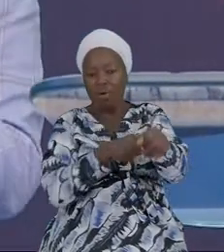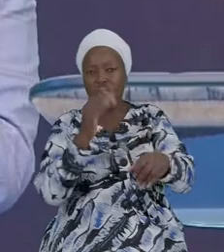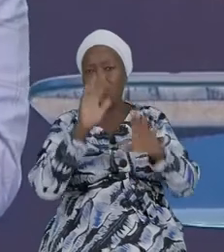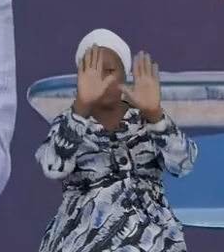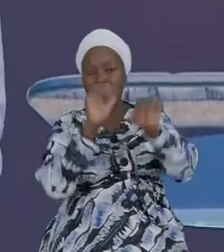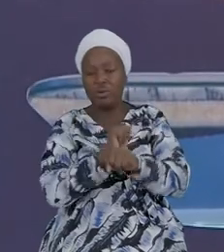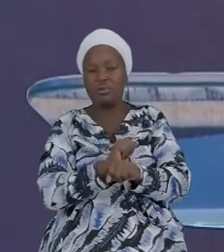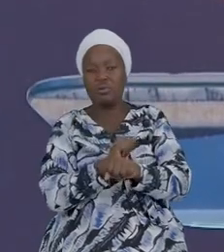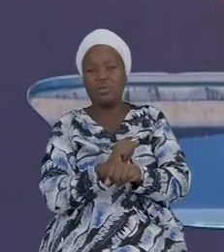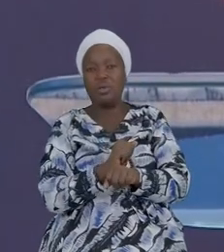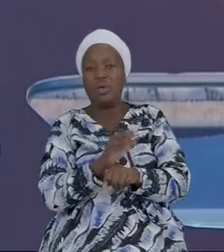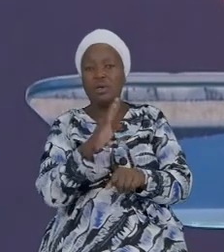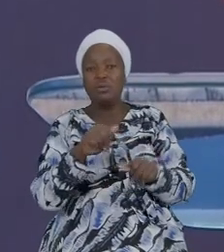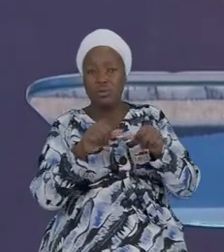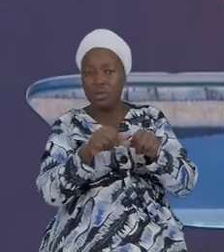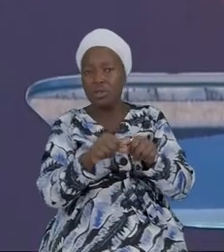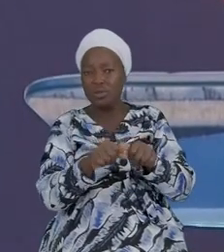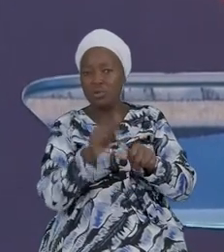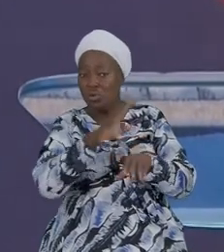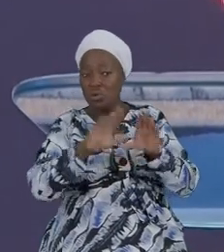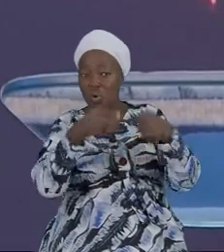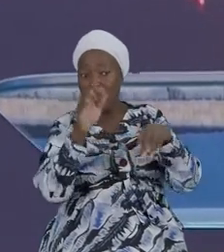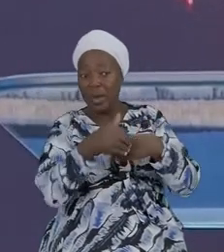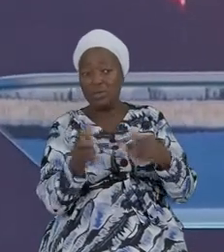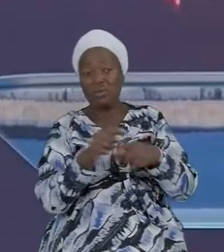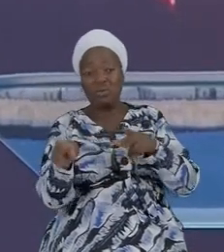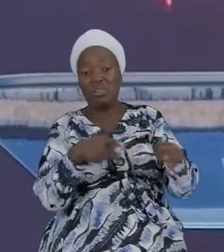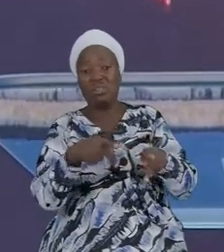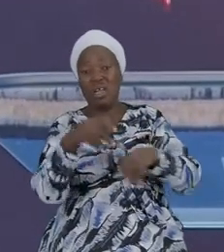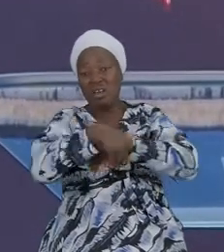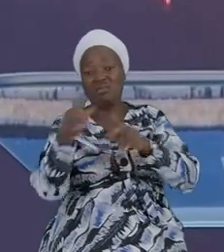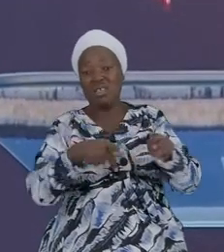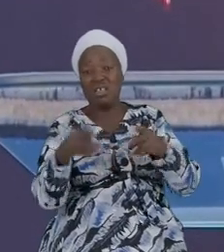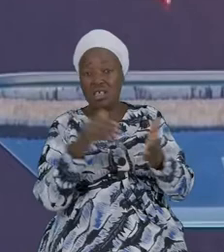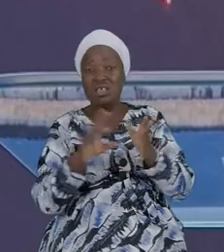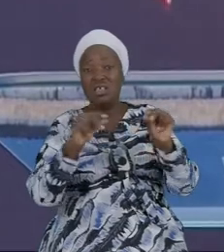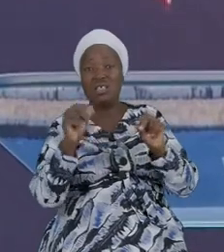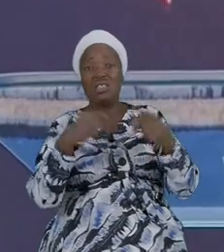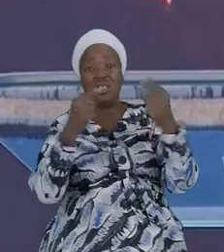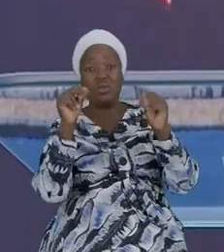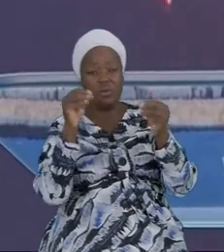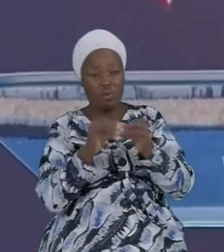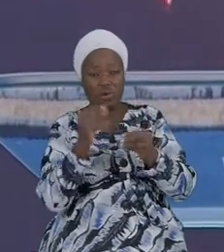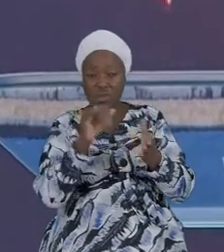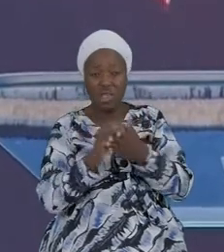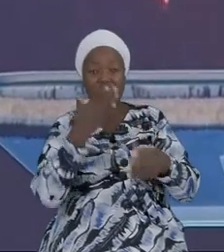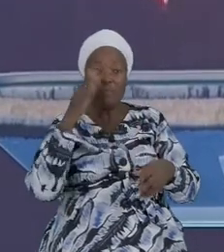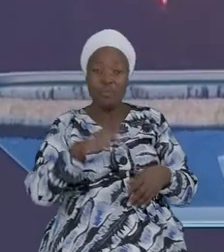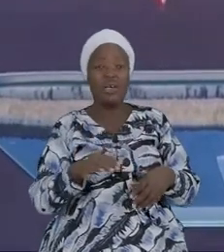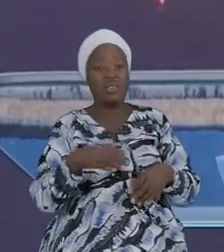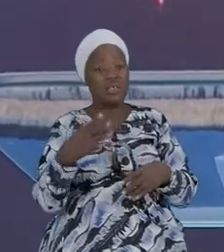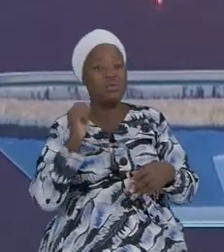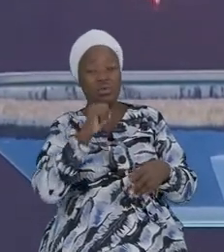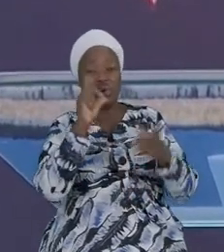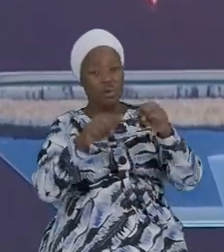to the nightclub. Sin no more, lest a worse thing happen or come unto thee. How will